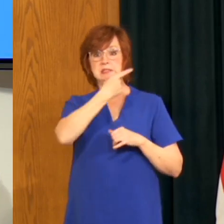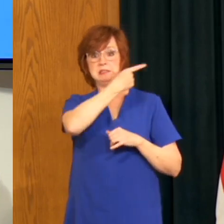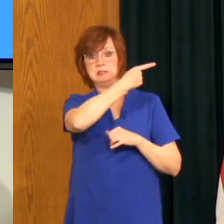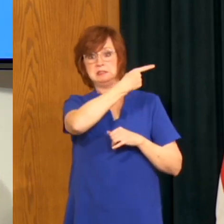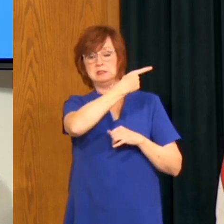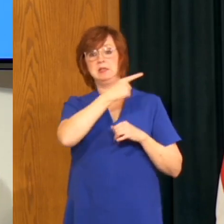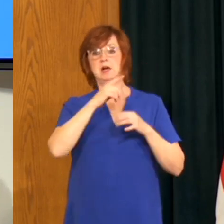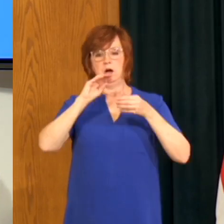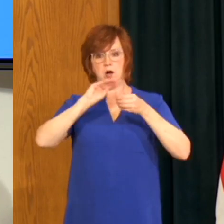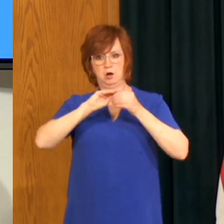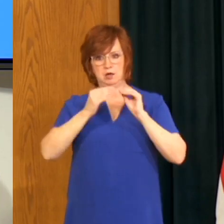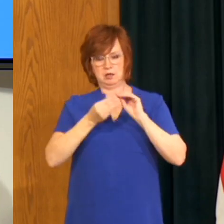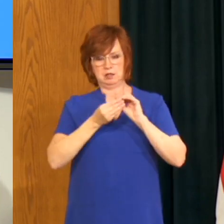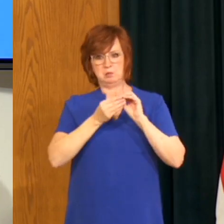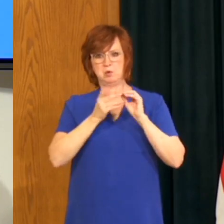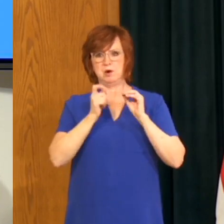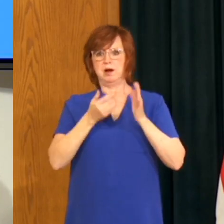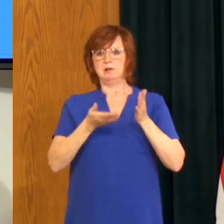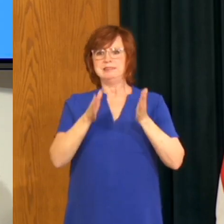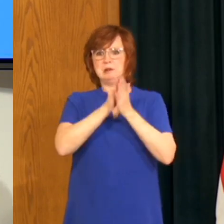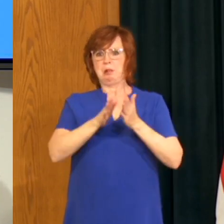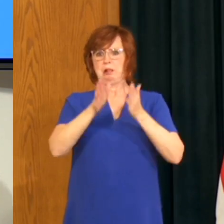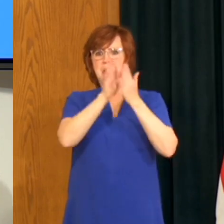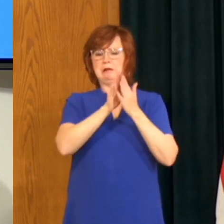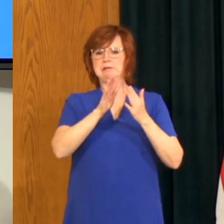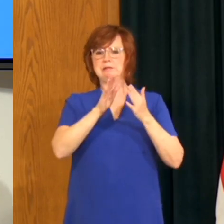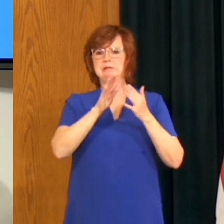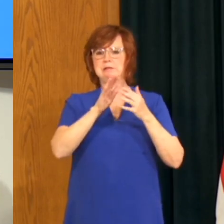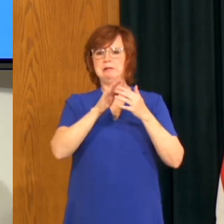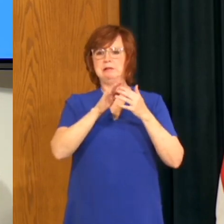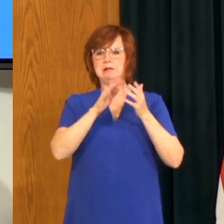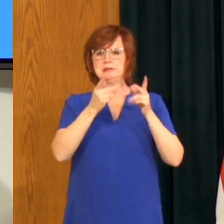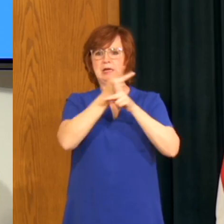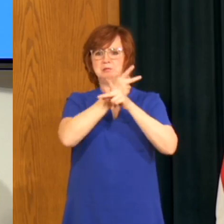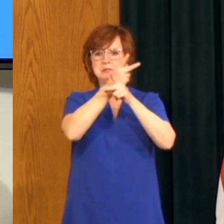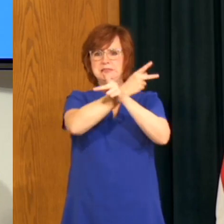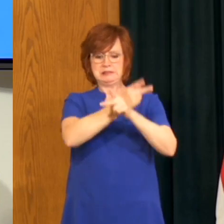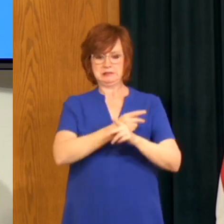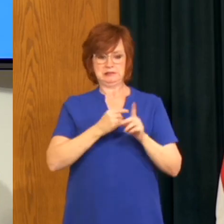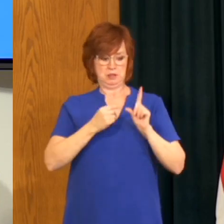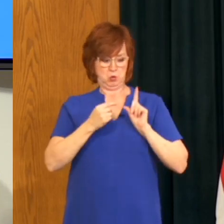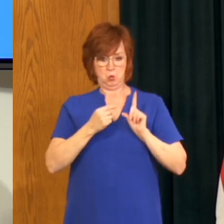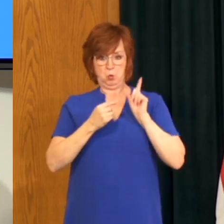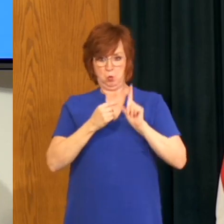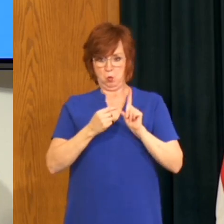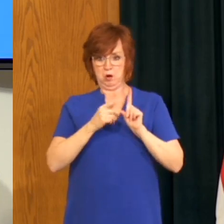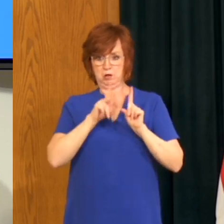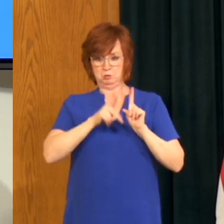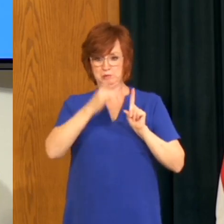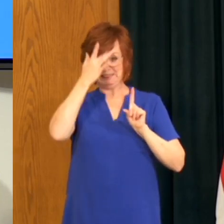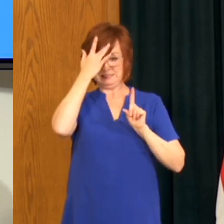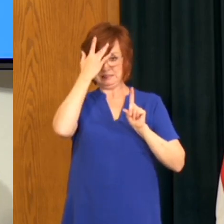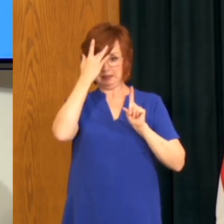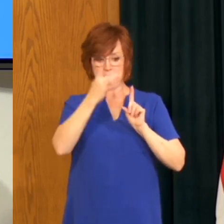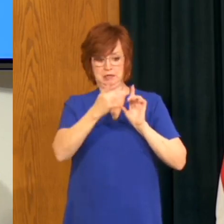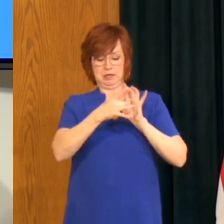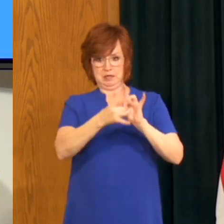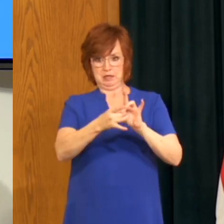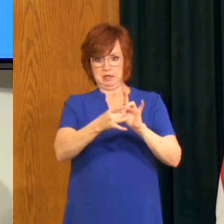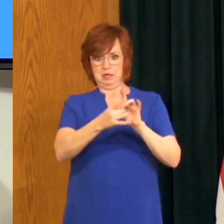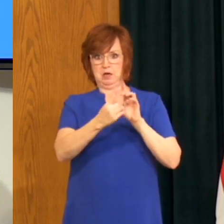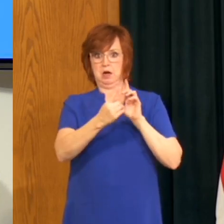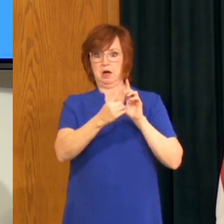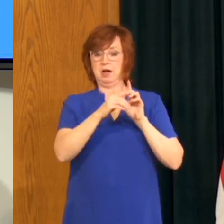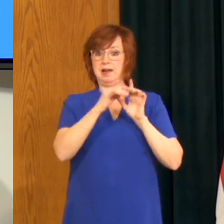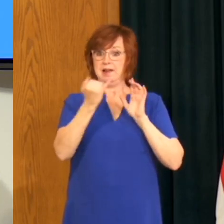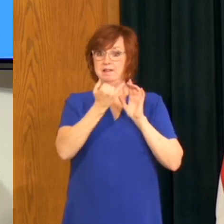of the effective reproductive number. Overall, in Saskatchewan, we are well below 1 at 0.64, and that is for